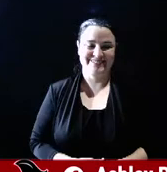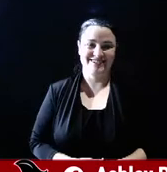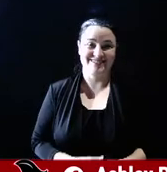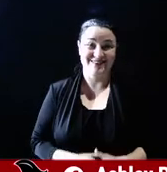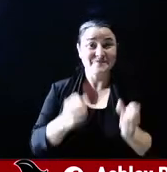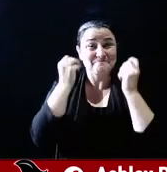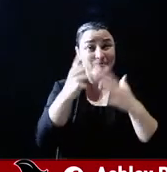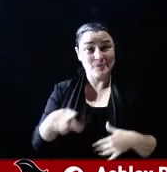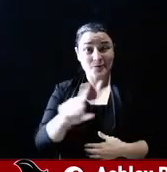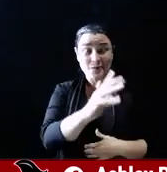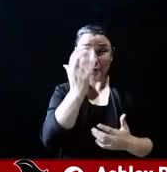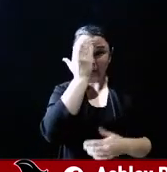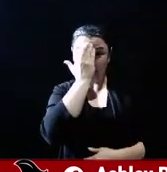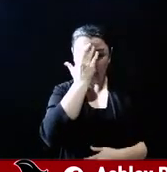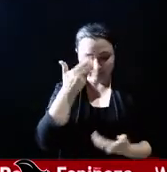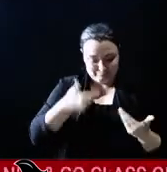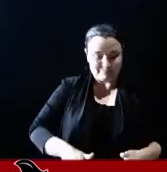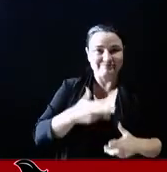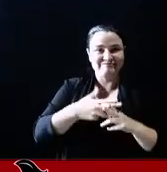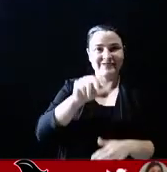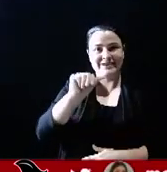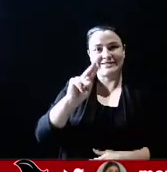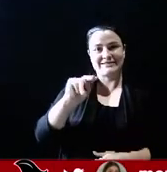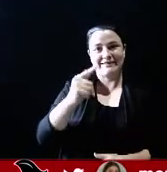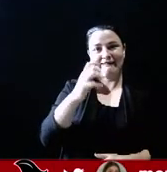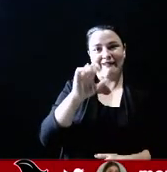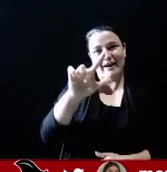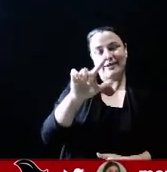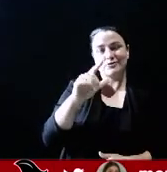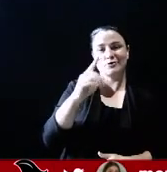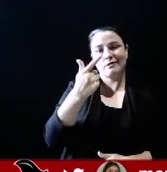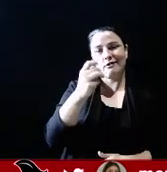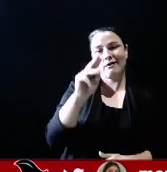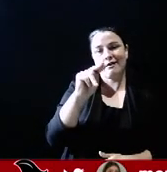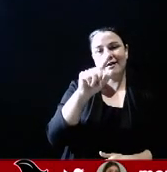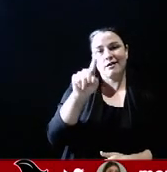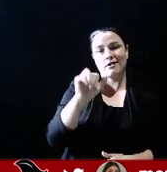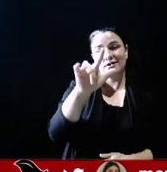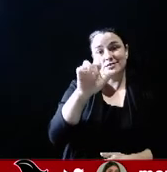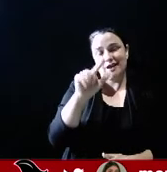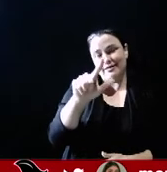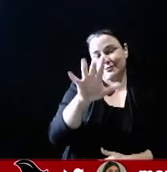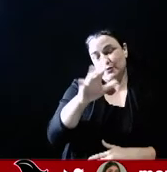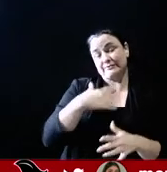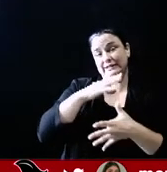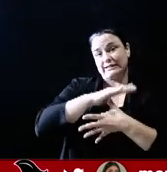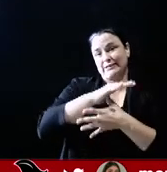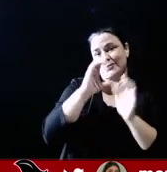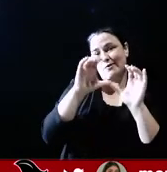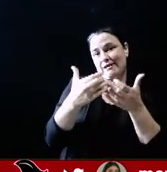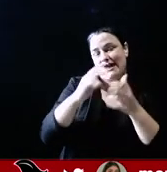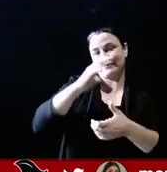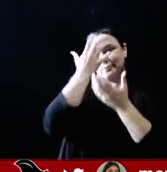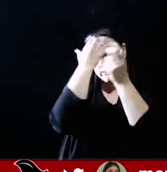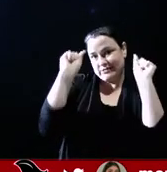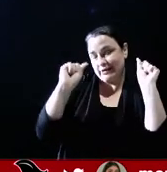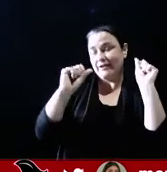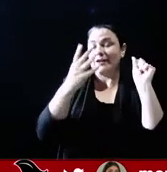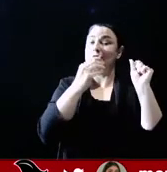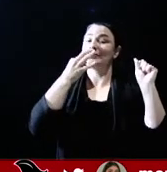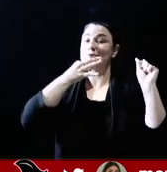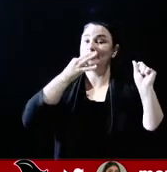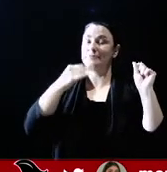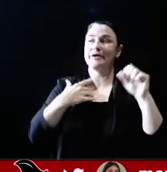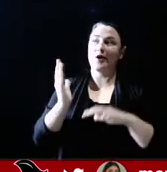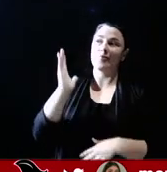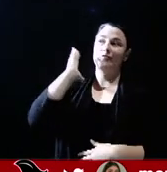As many of you may know, I'm Angel Gonzalez, your senior class president and soon-to-be former classmate. I'm here today not only to graduate and